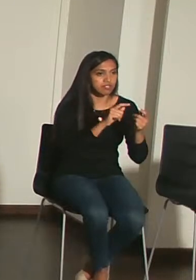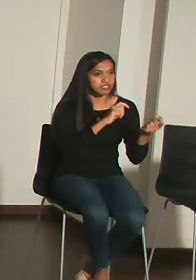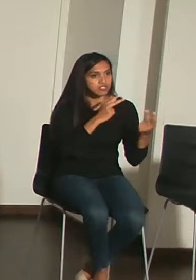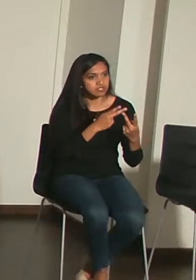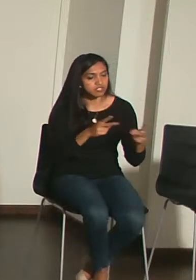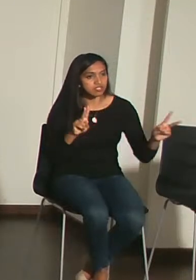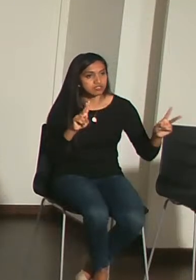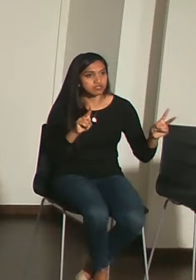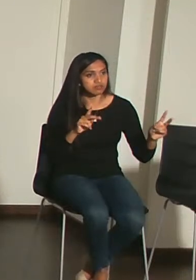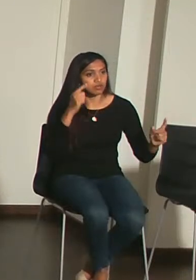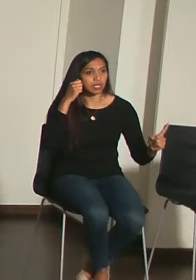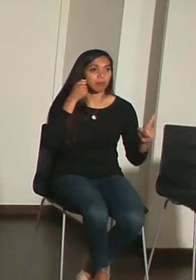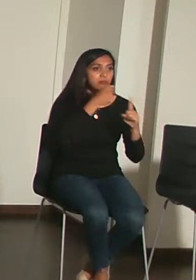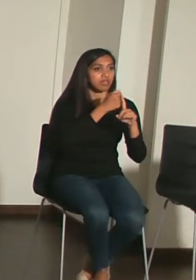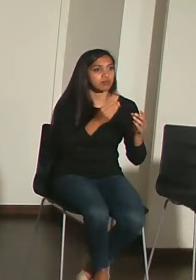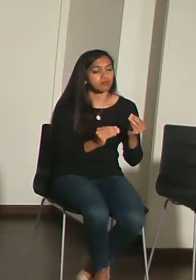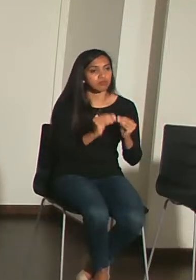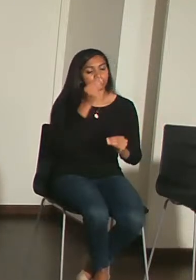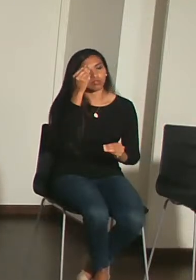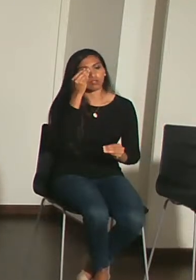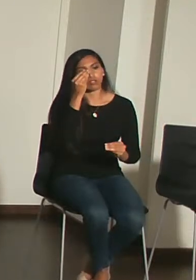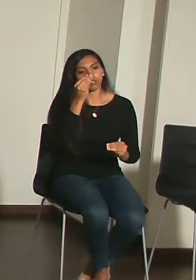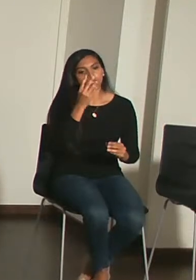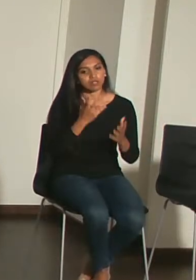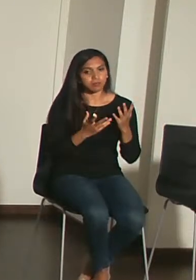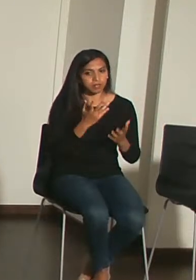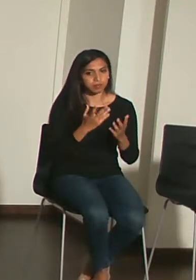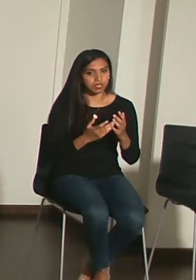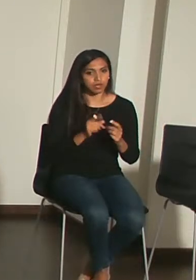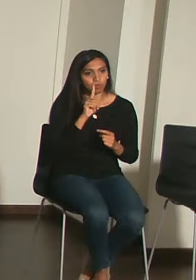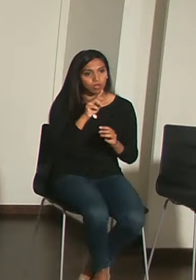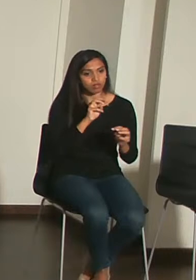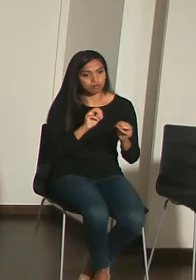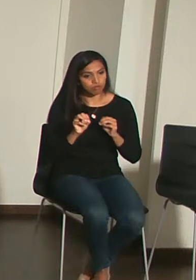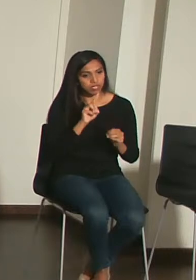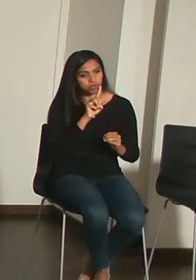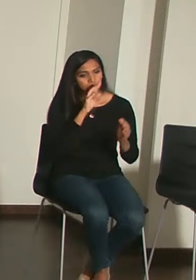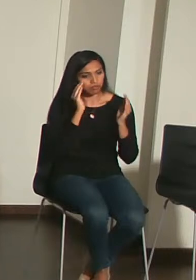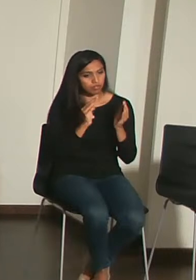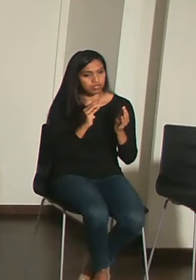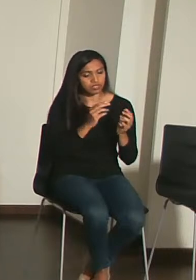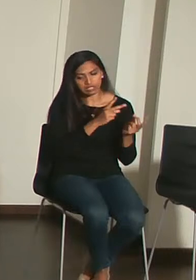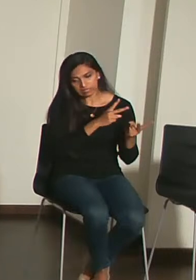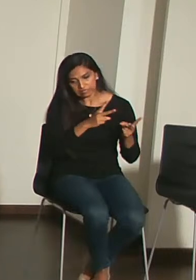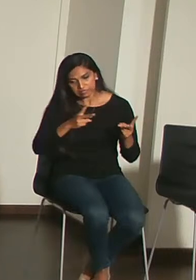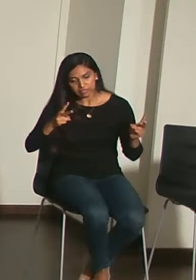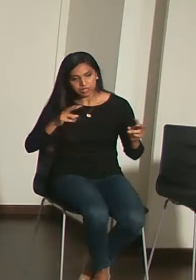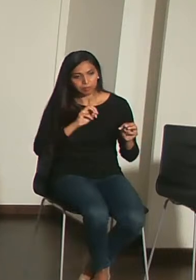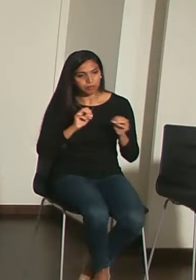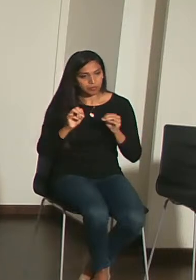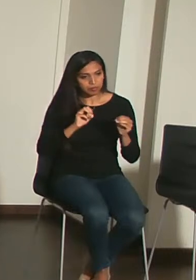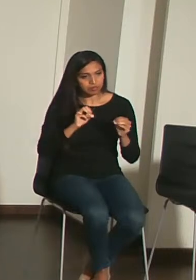impact, rather than just that one moment in which you experience the object.